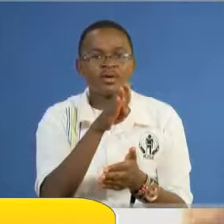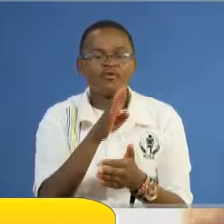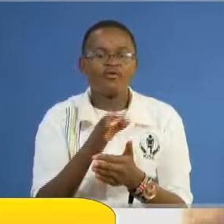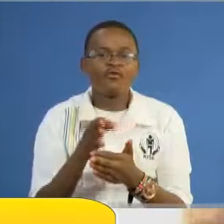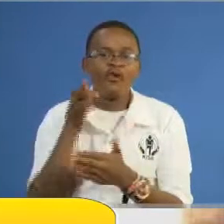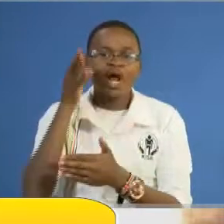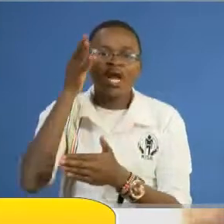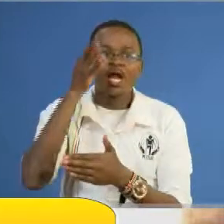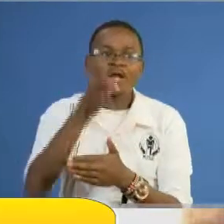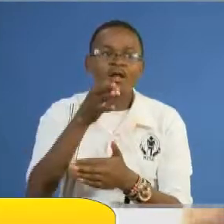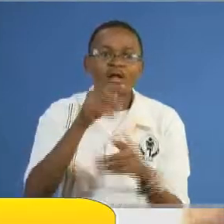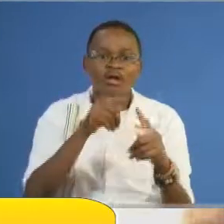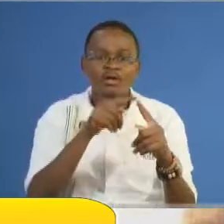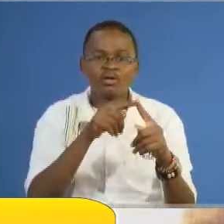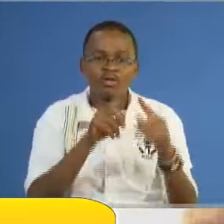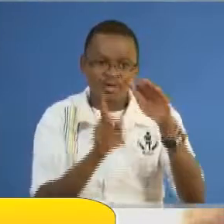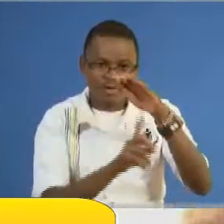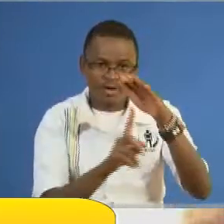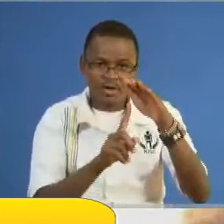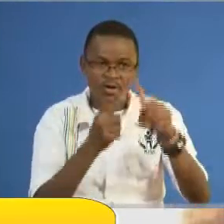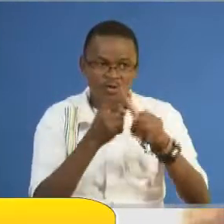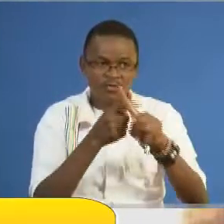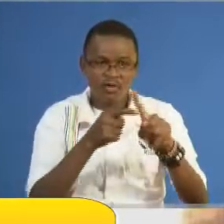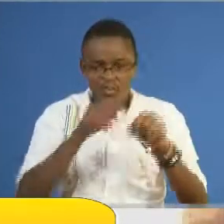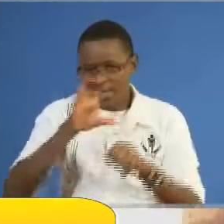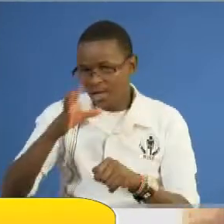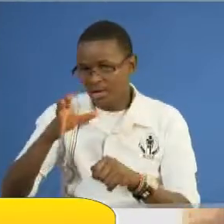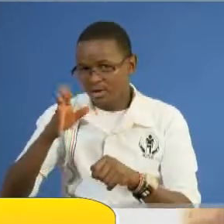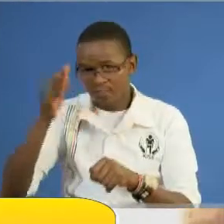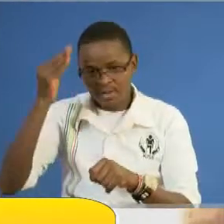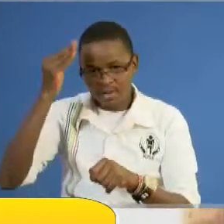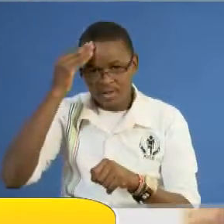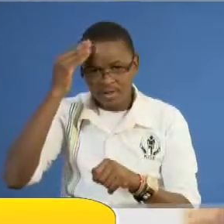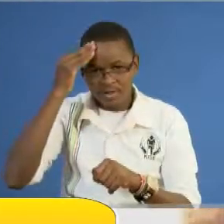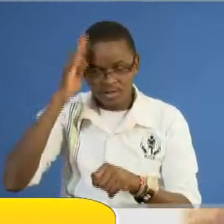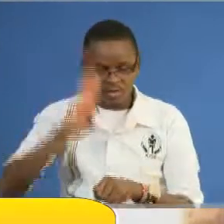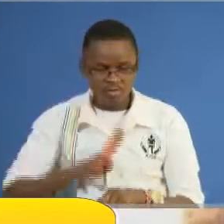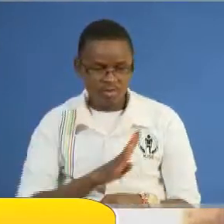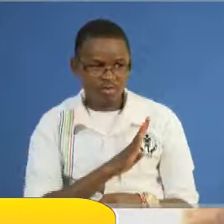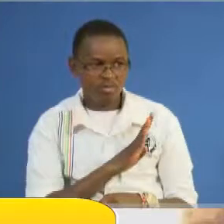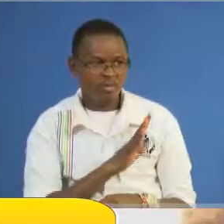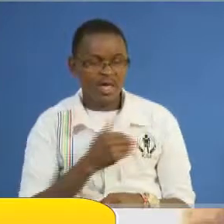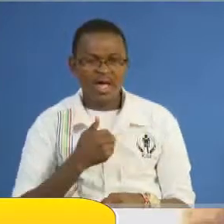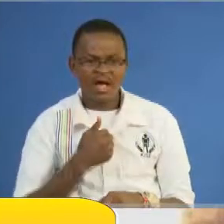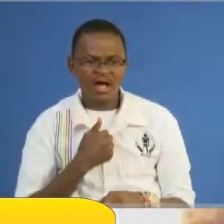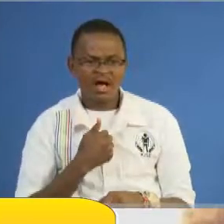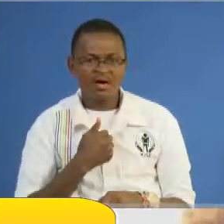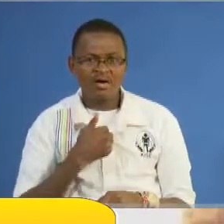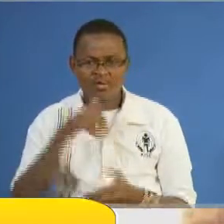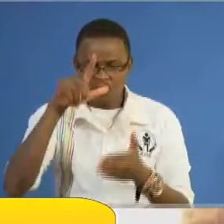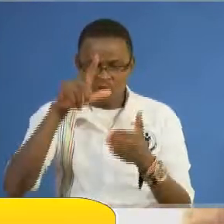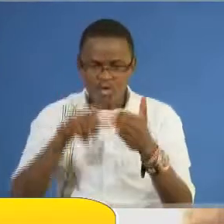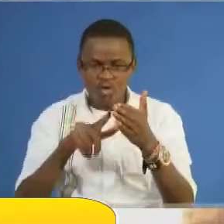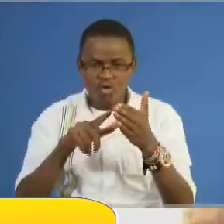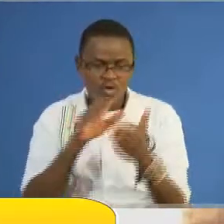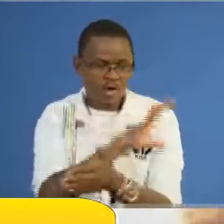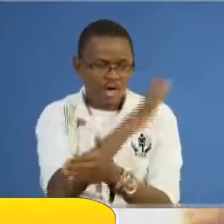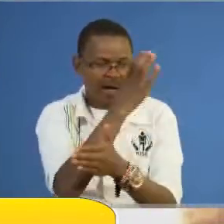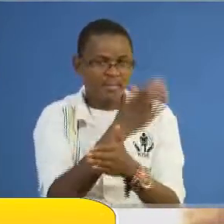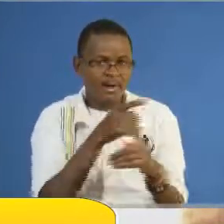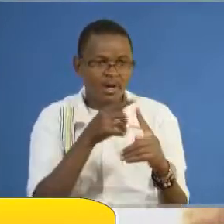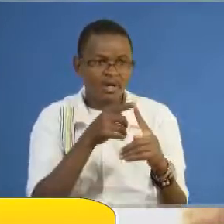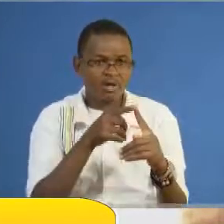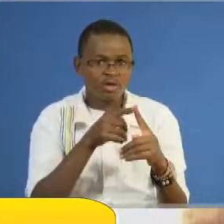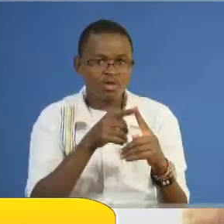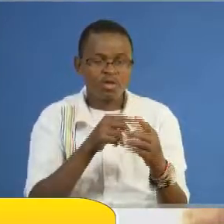forwarded to the ministry from the county education board. We have no capacity to raise the